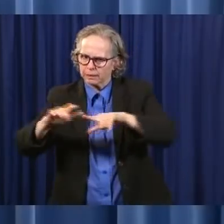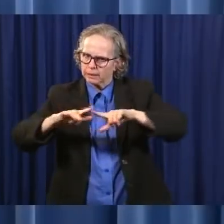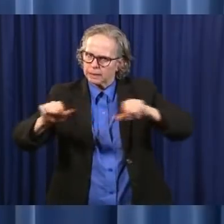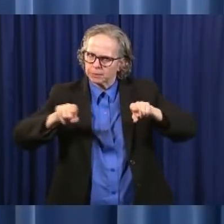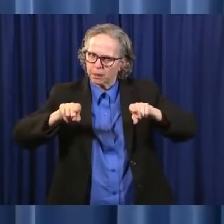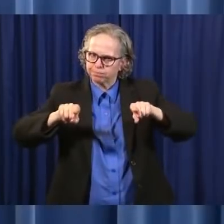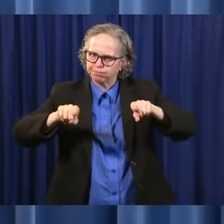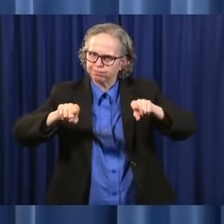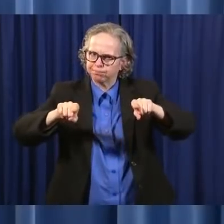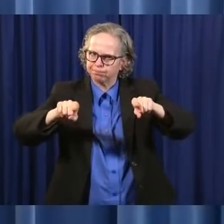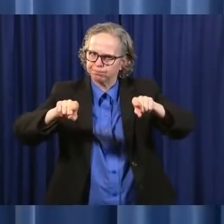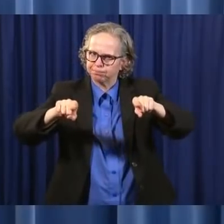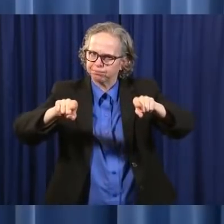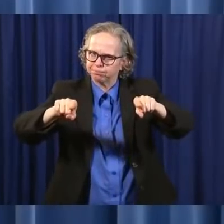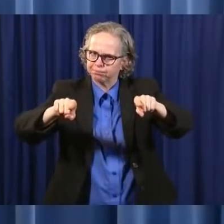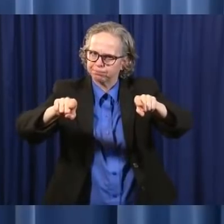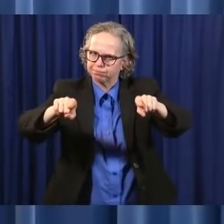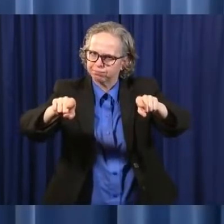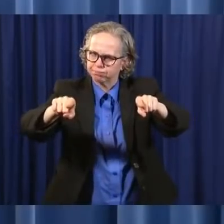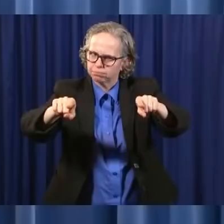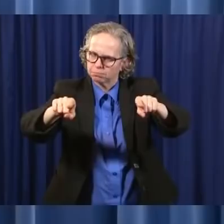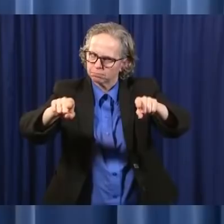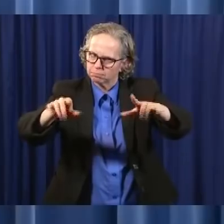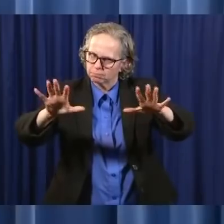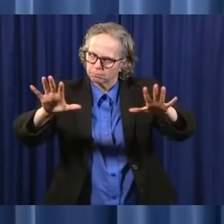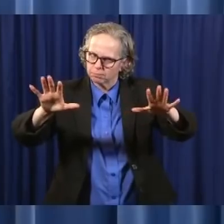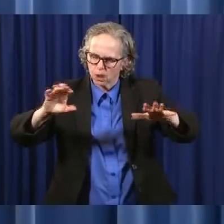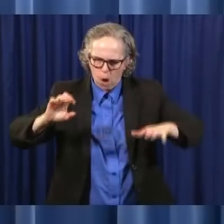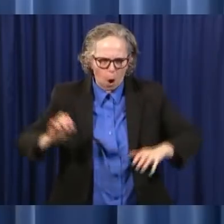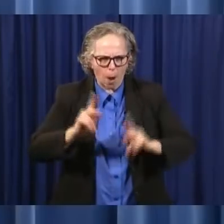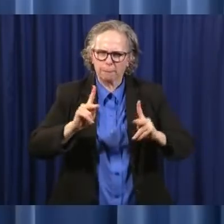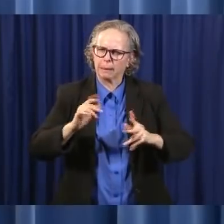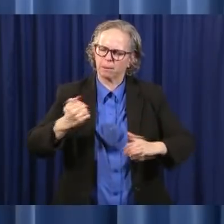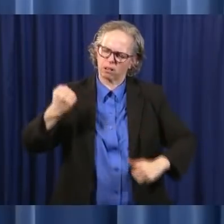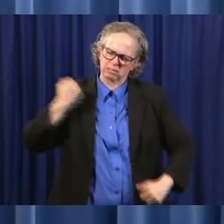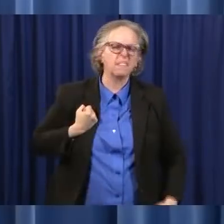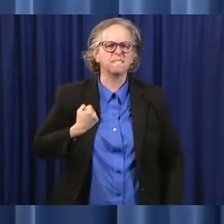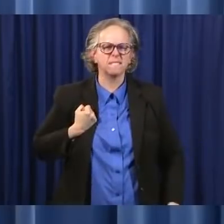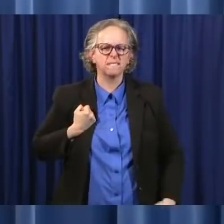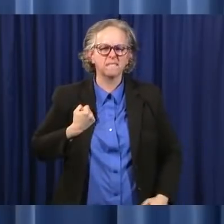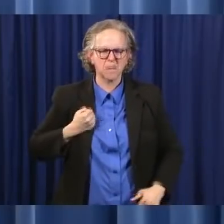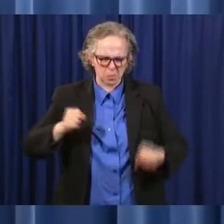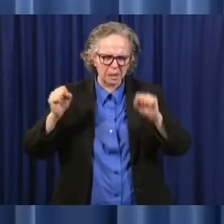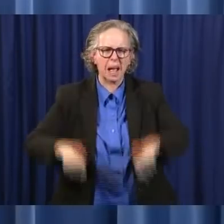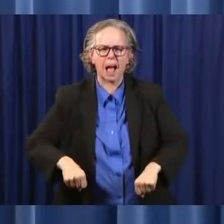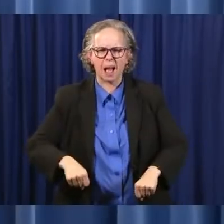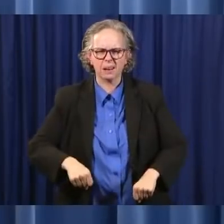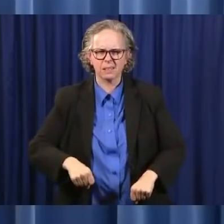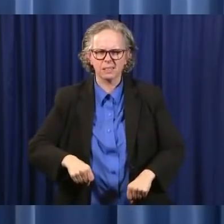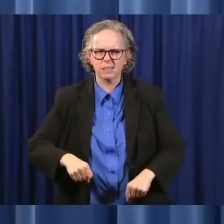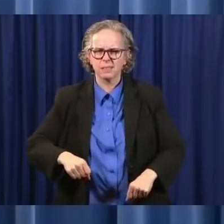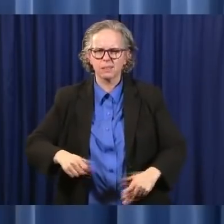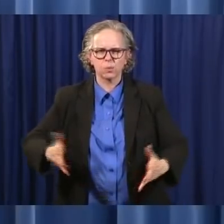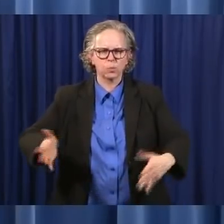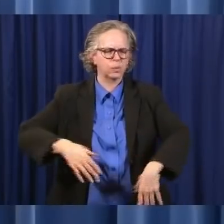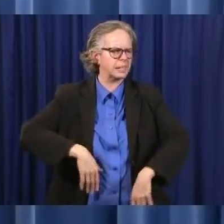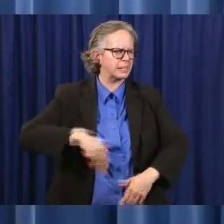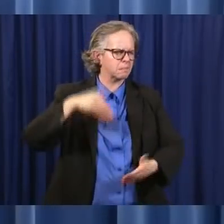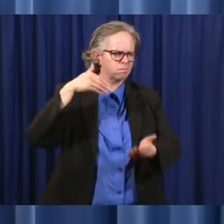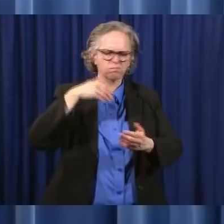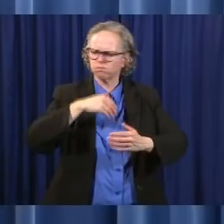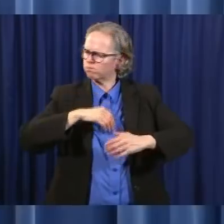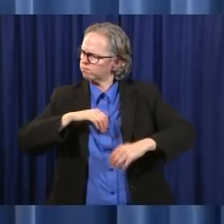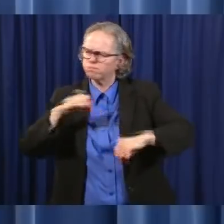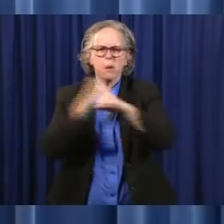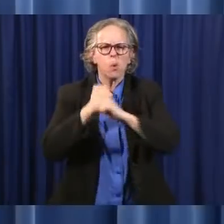safe. And we're going to keep focused. Ohioans are tough. They're resilient, and they're fighters. We're